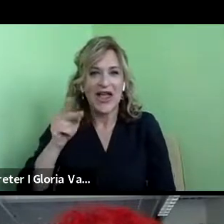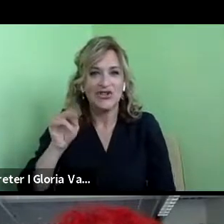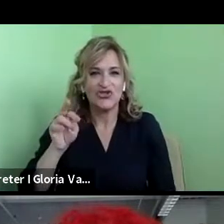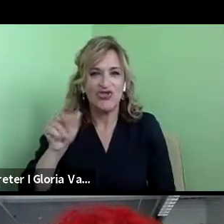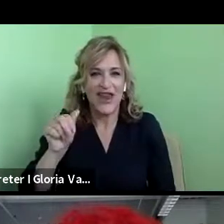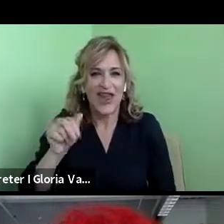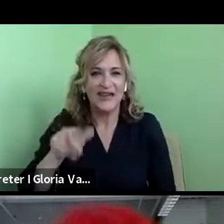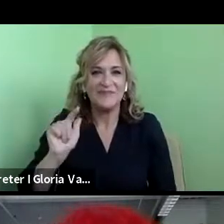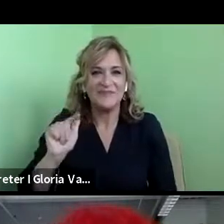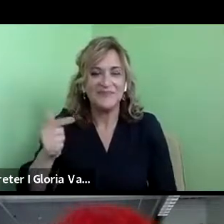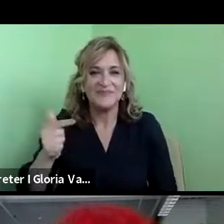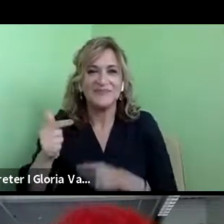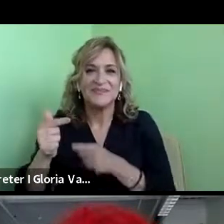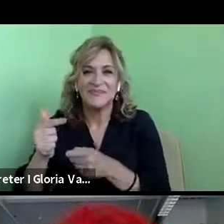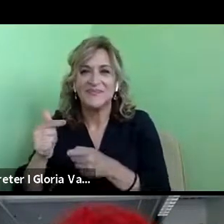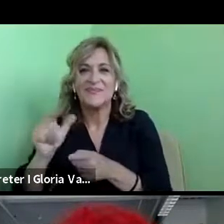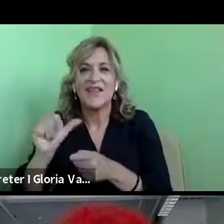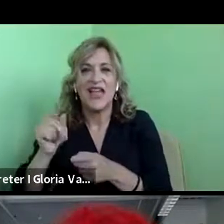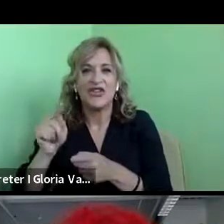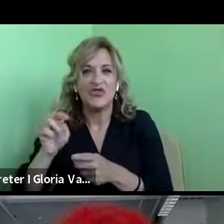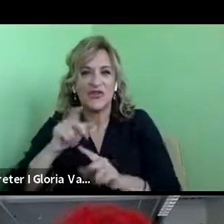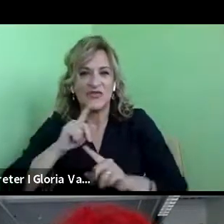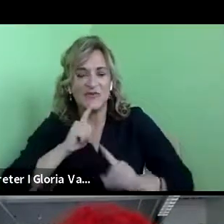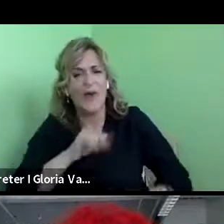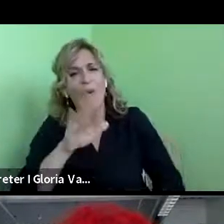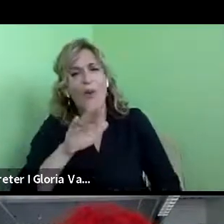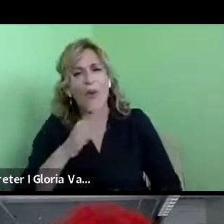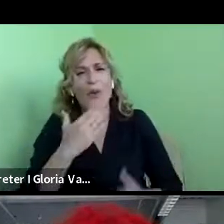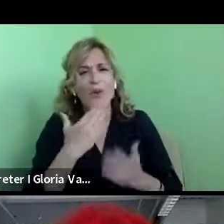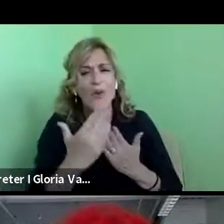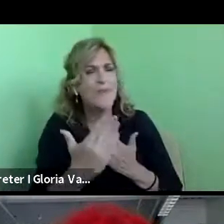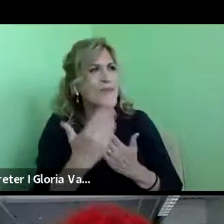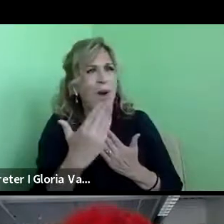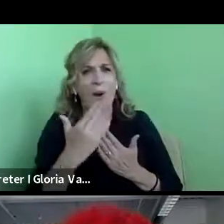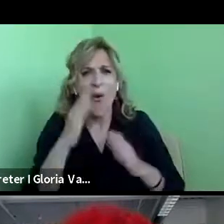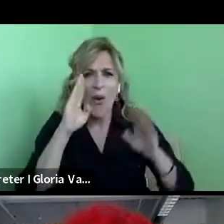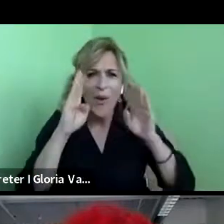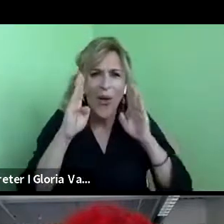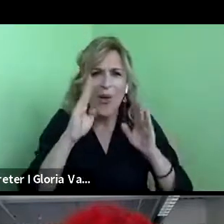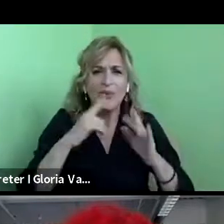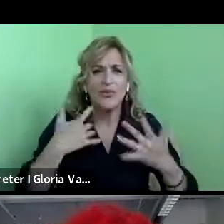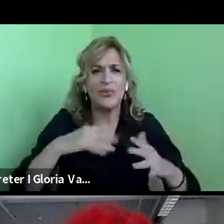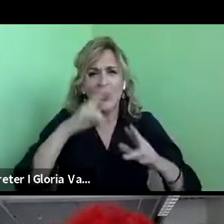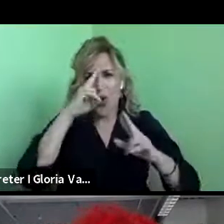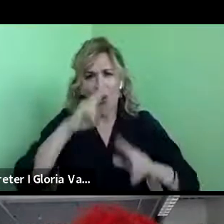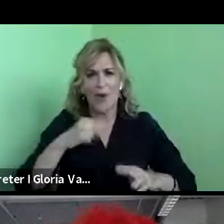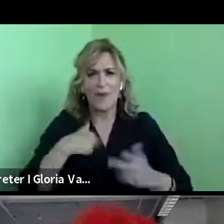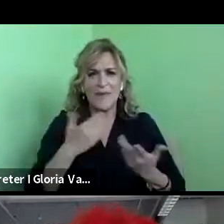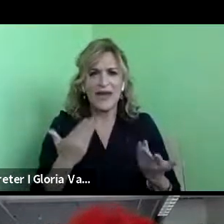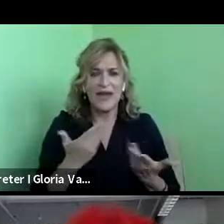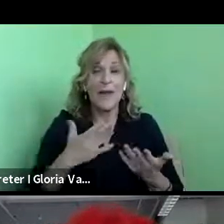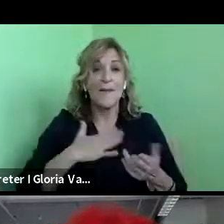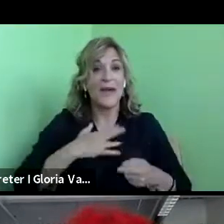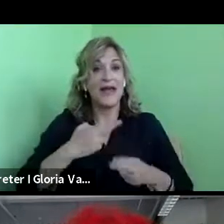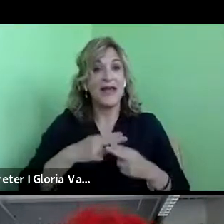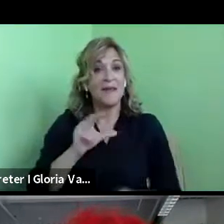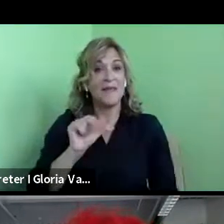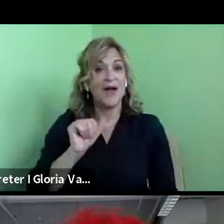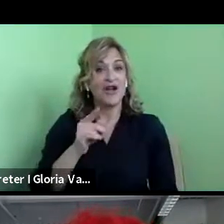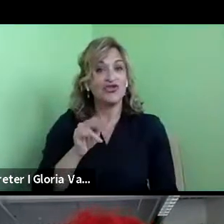Hello, everyone. Good morning. It's such an honor to be here today. My name is Andrea